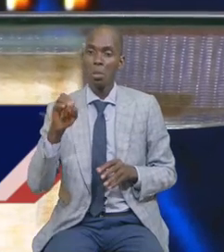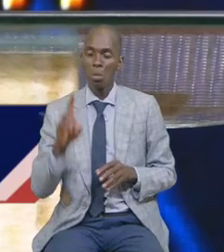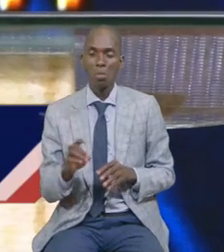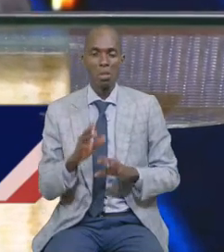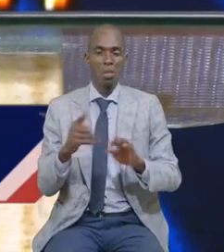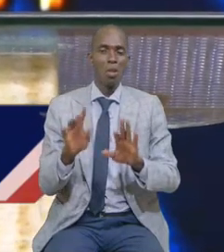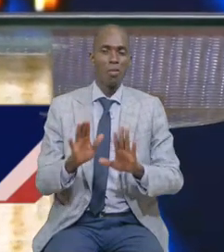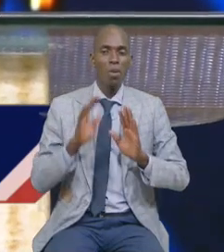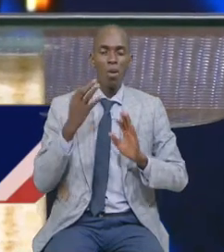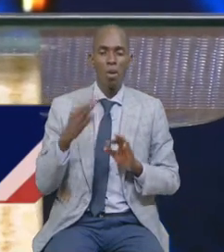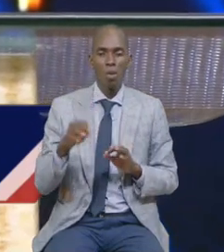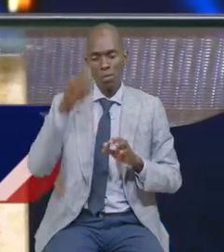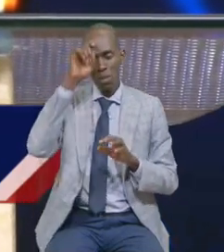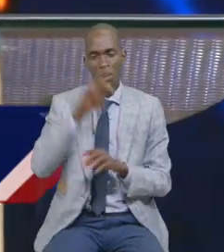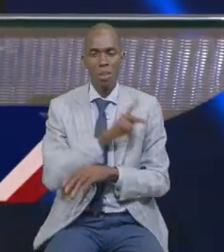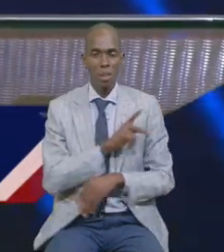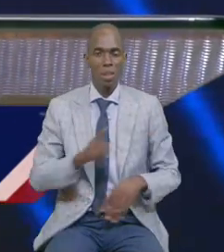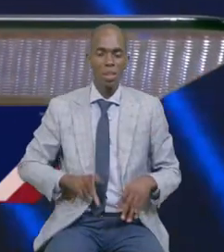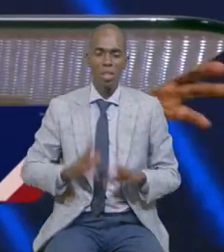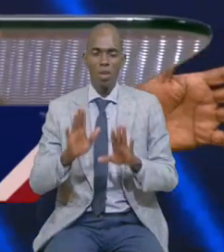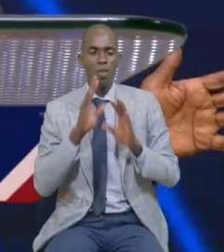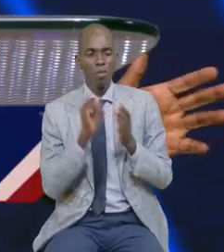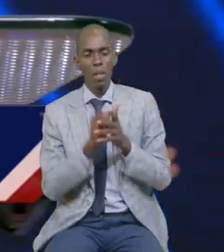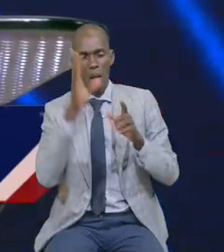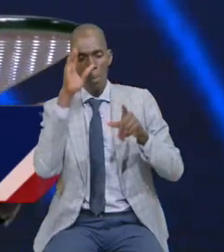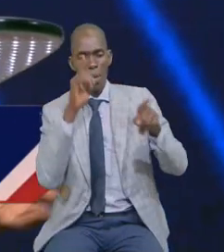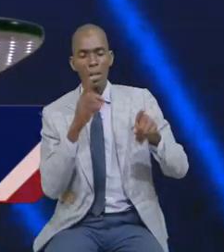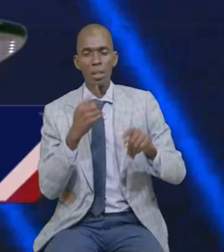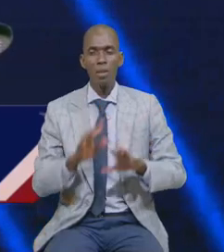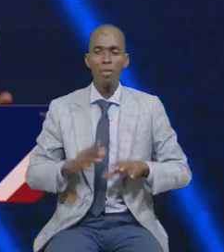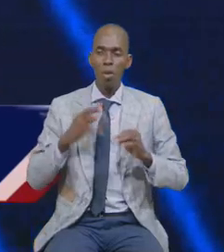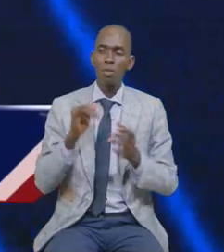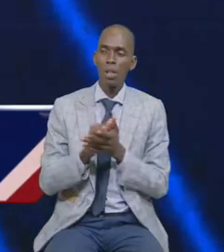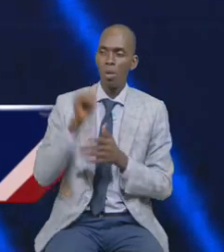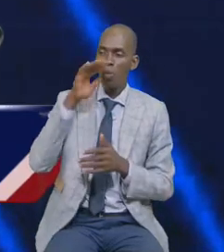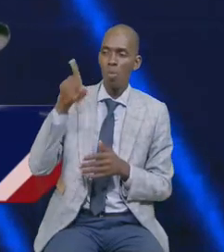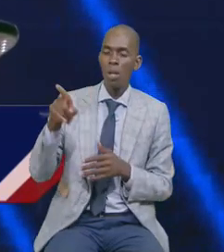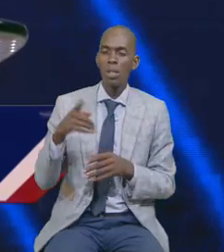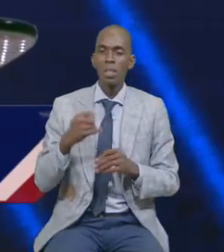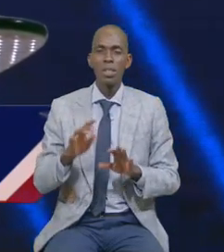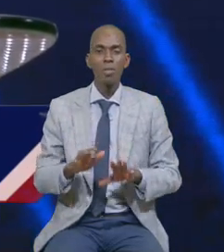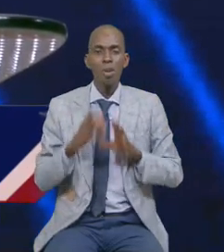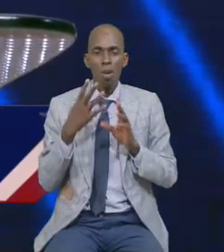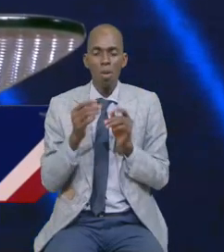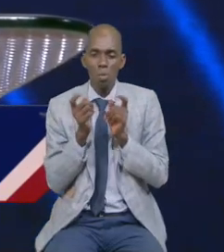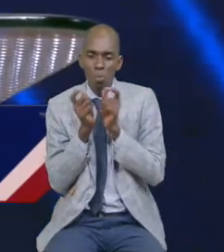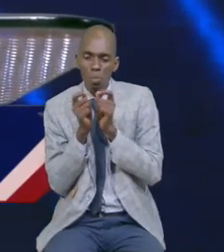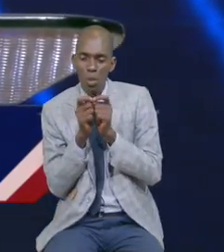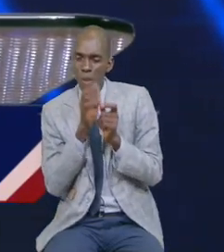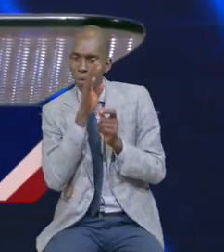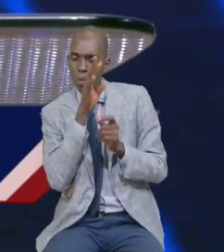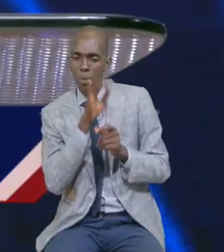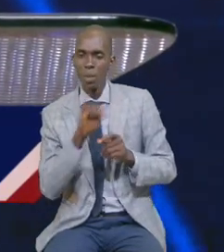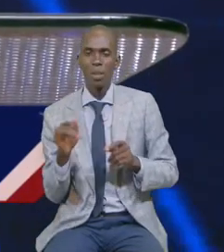man, the fear of that woman, the fear of conspiracy, the fear of suffering.